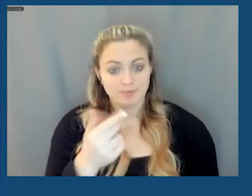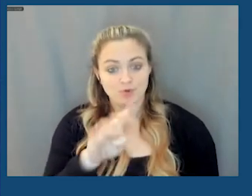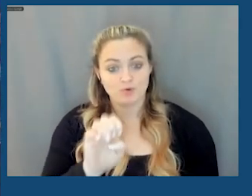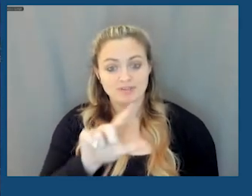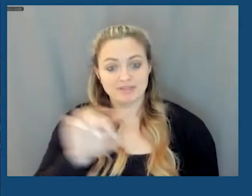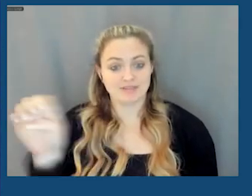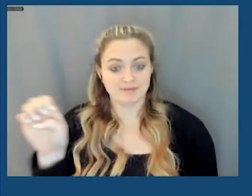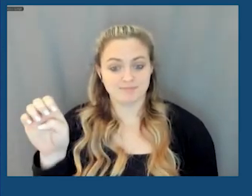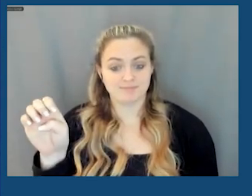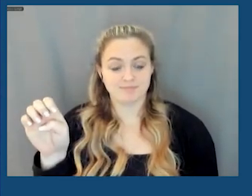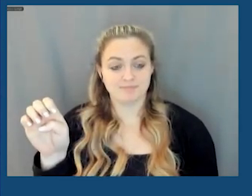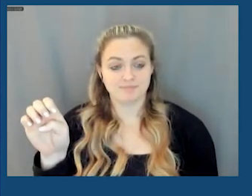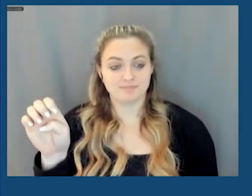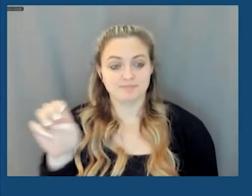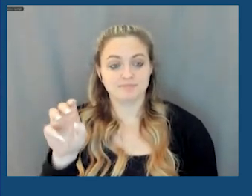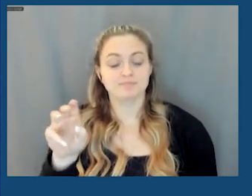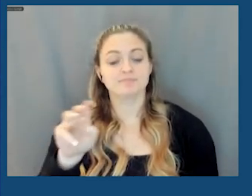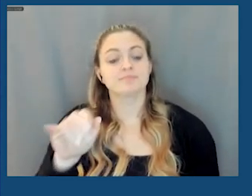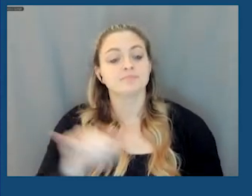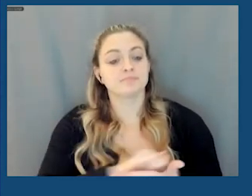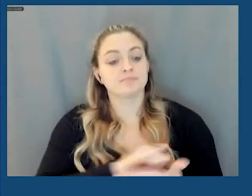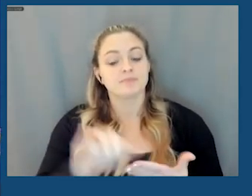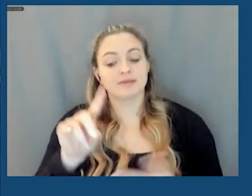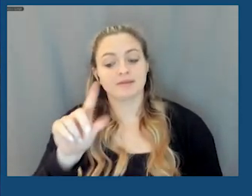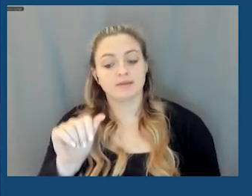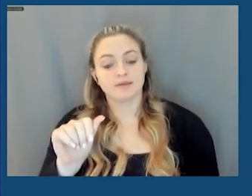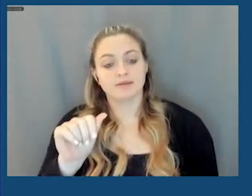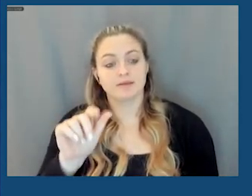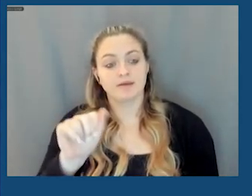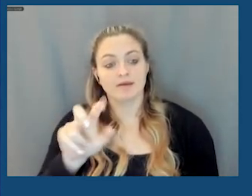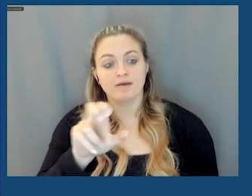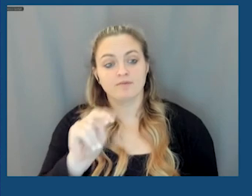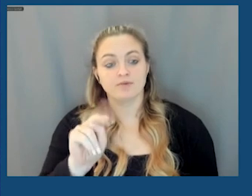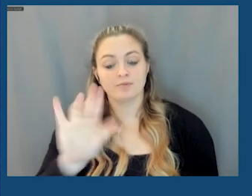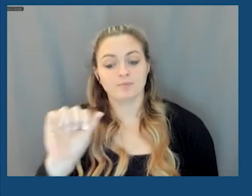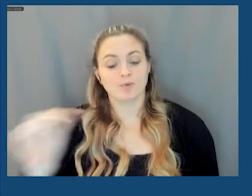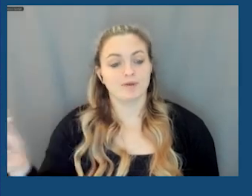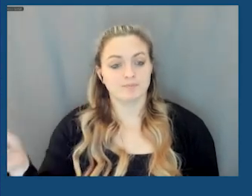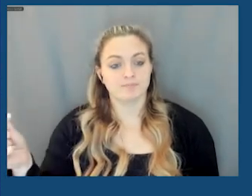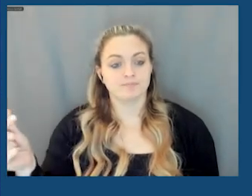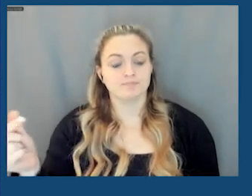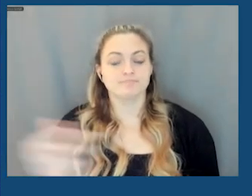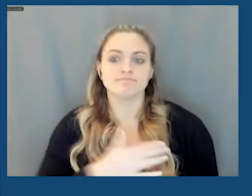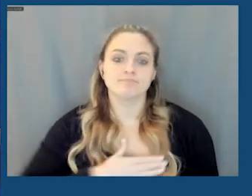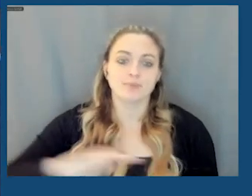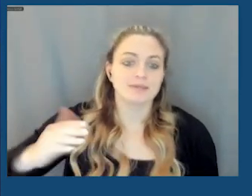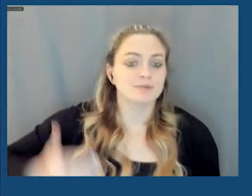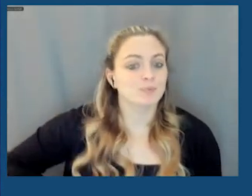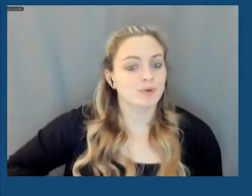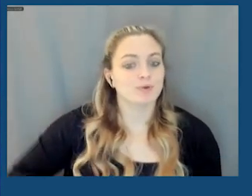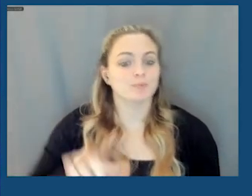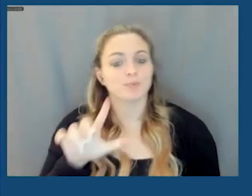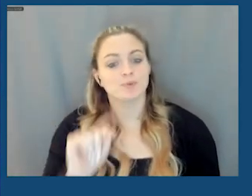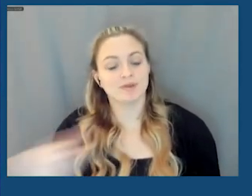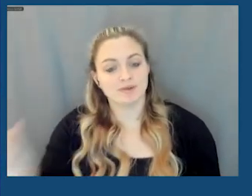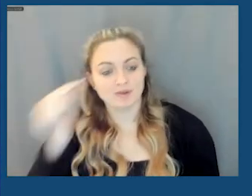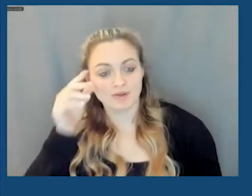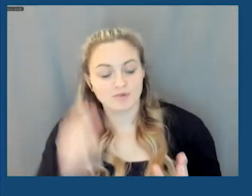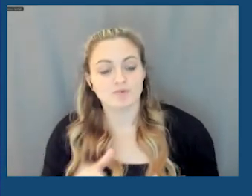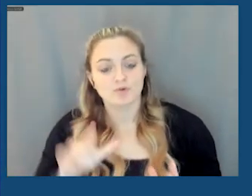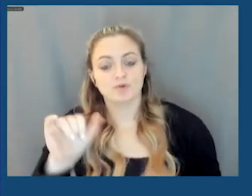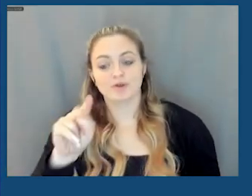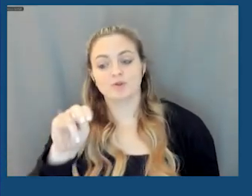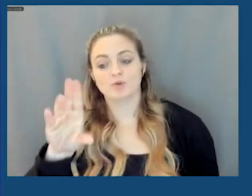Lee, Manhattan District Attorney Alvin Bragg, and please welcome Lieutenant Governor